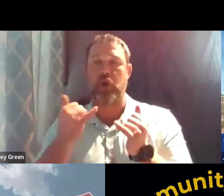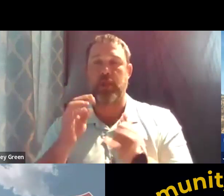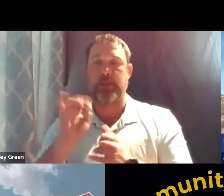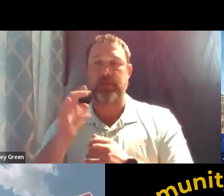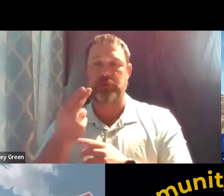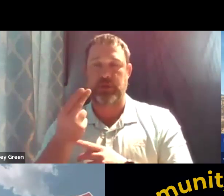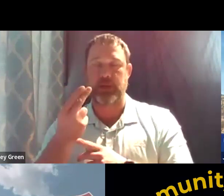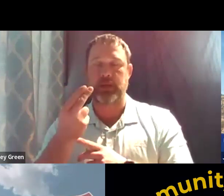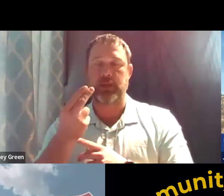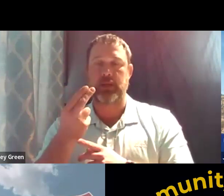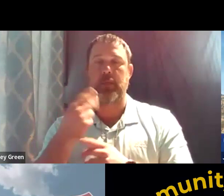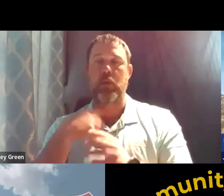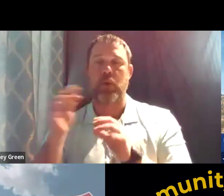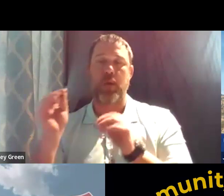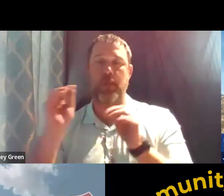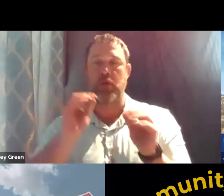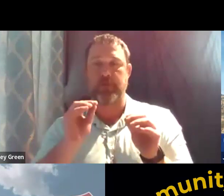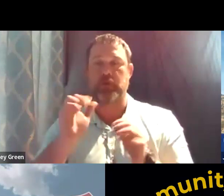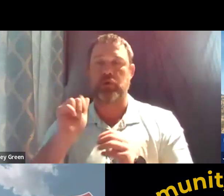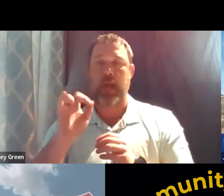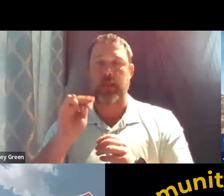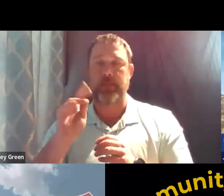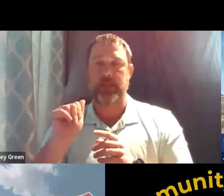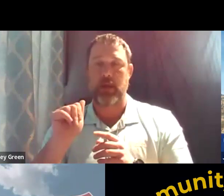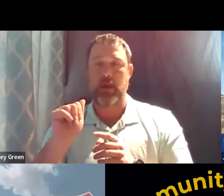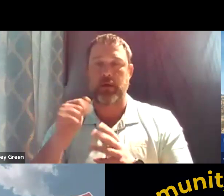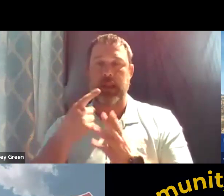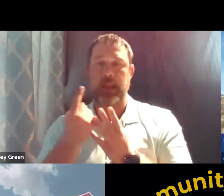Ann Arbor, but we are moving to Alameda in a